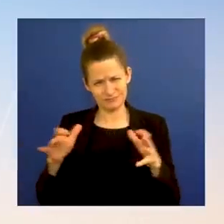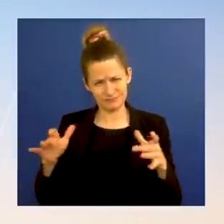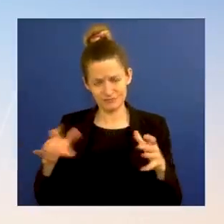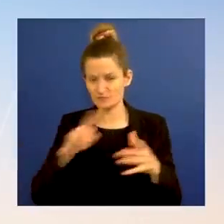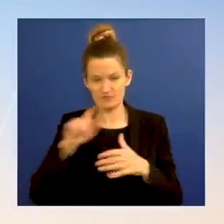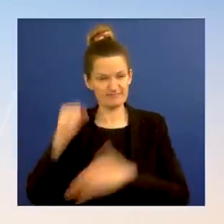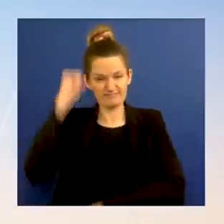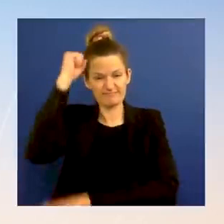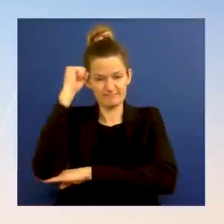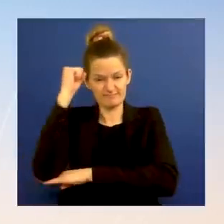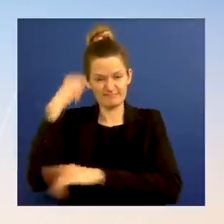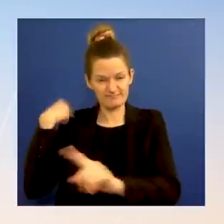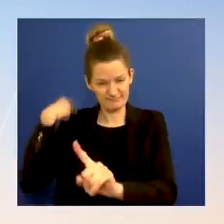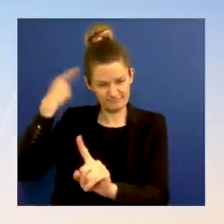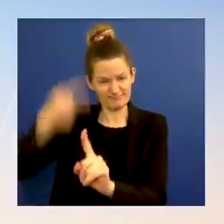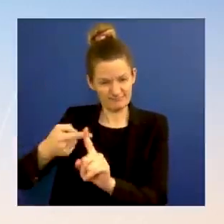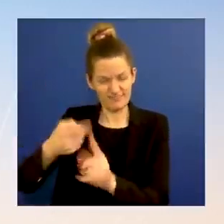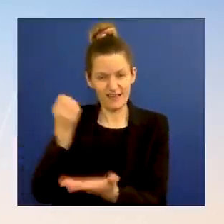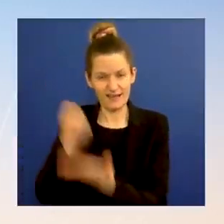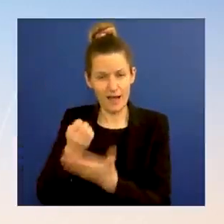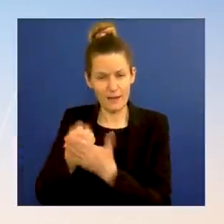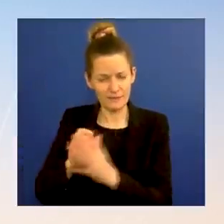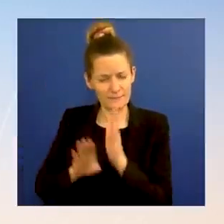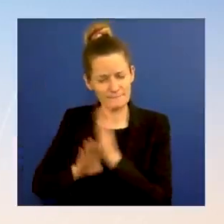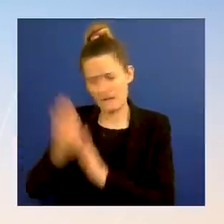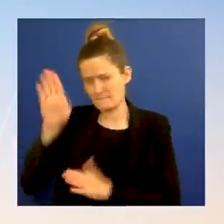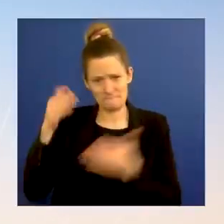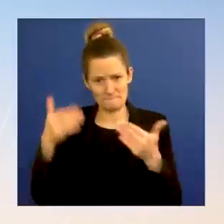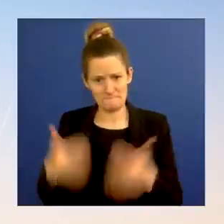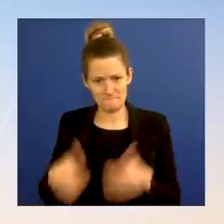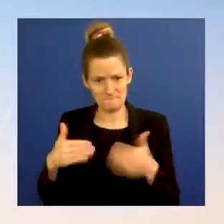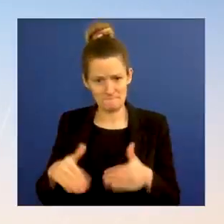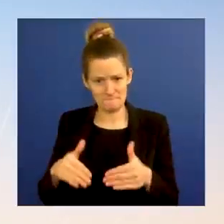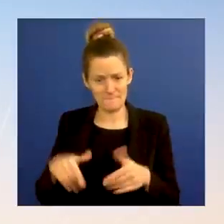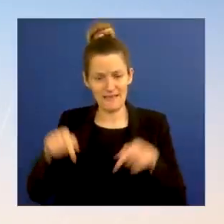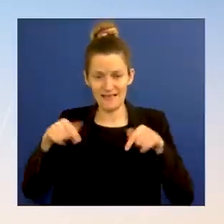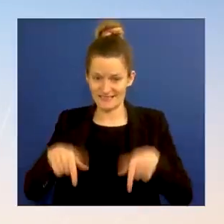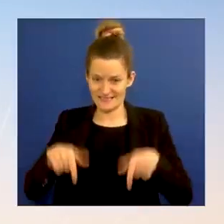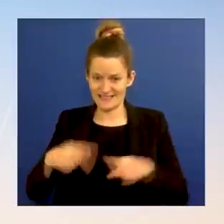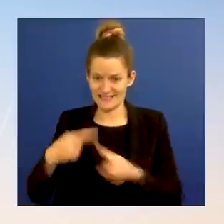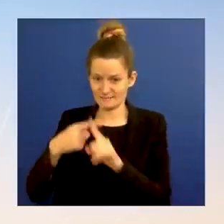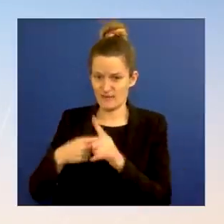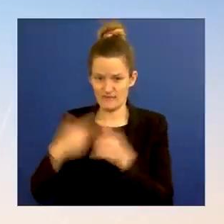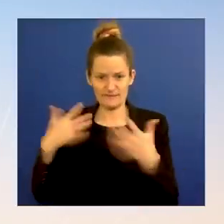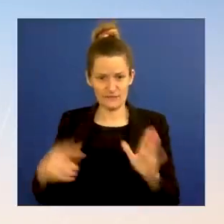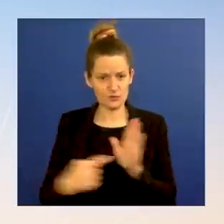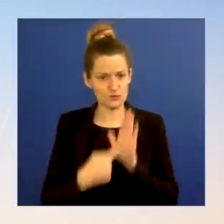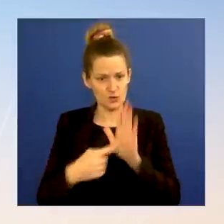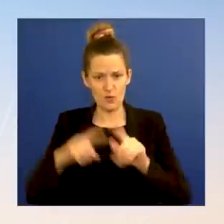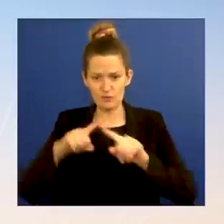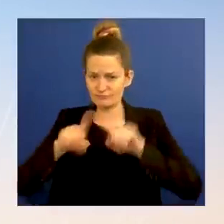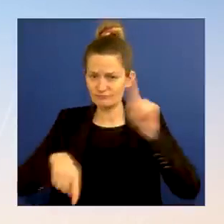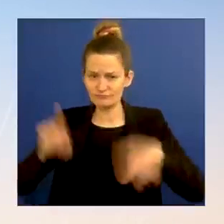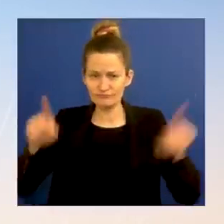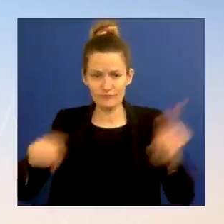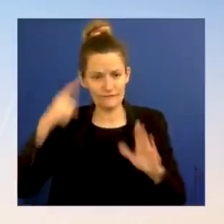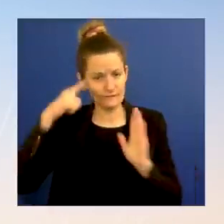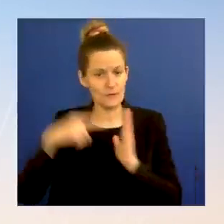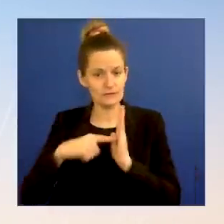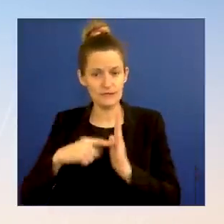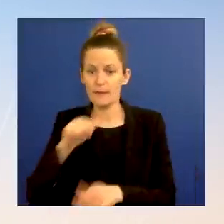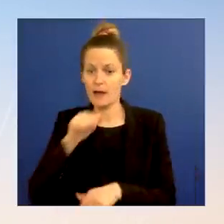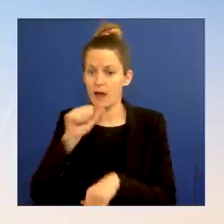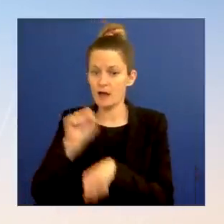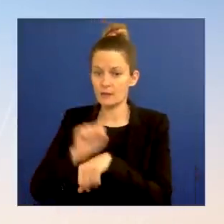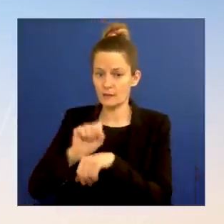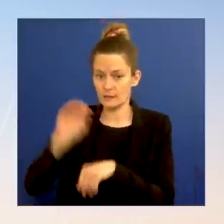years. This month's report reflects broad-based growth. For example, the unemployment rate for workers with less than a high school degree is